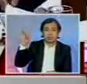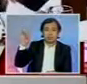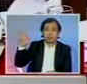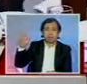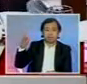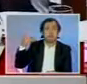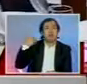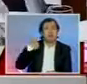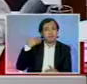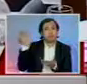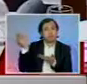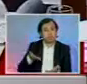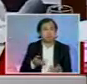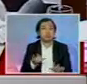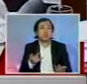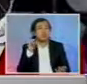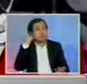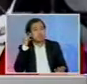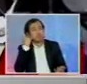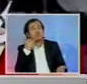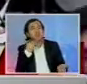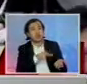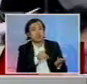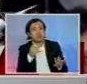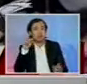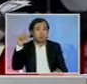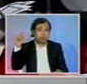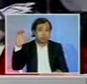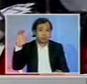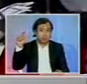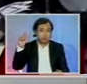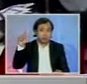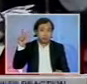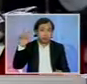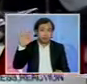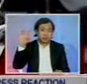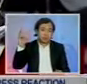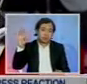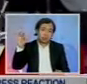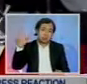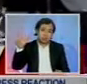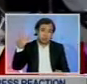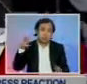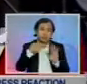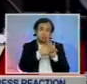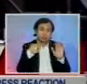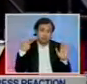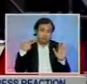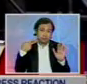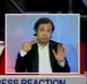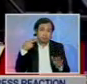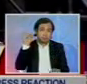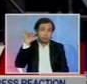125683, Your Honor. For the record, Your Honor, transfer certificate of title 125683 was marked as our